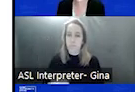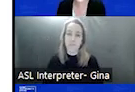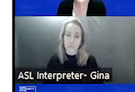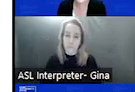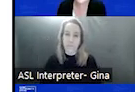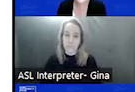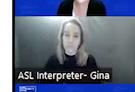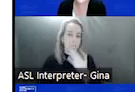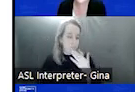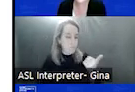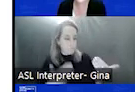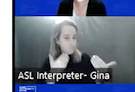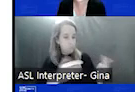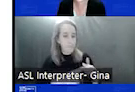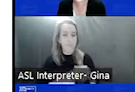Thank you. Please begin.